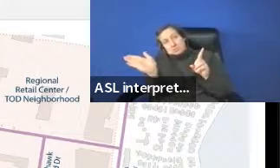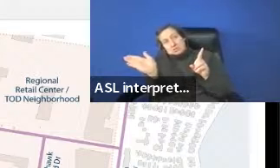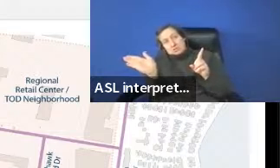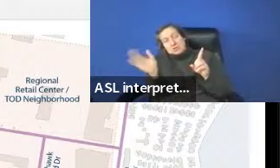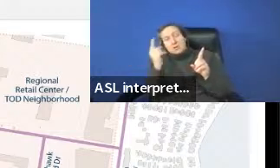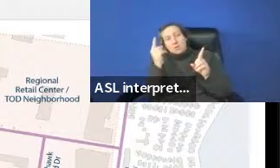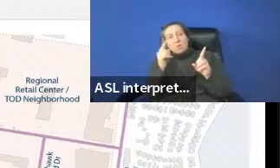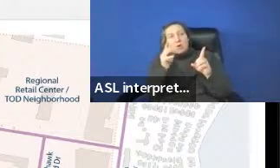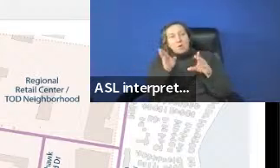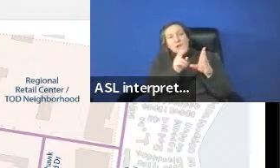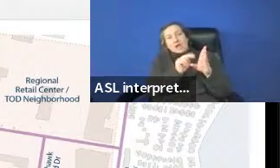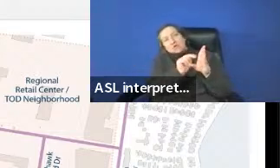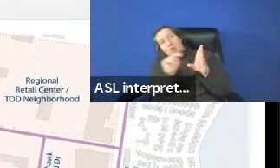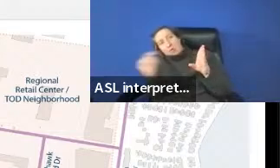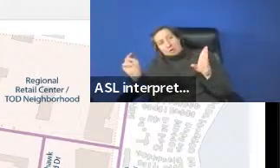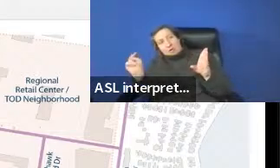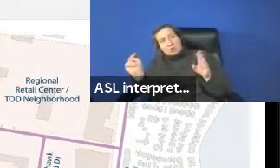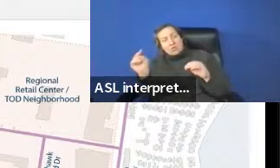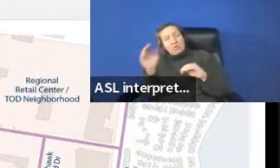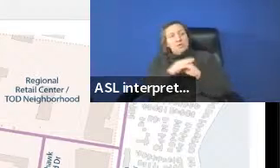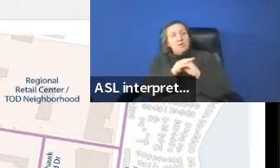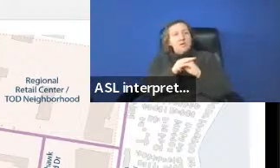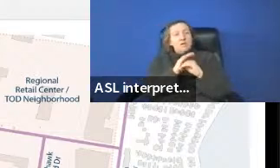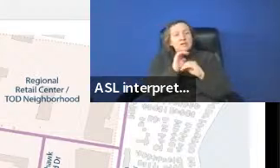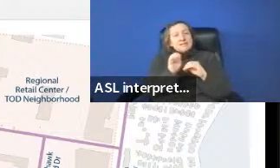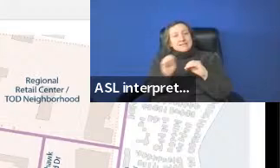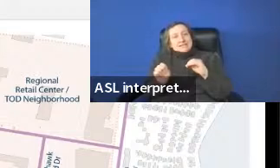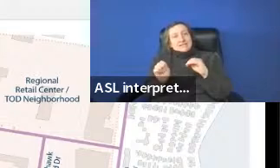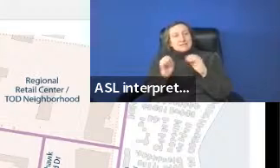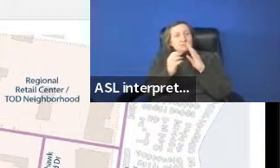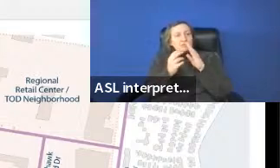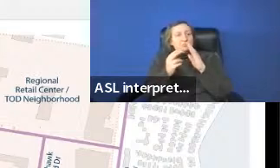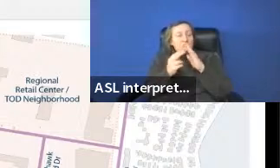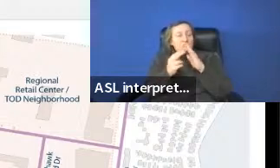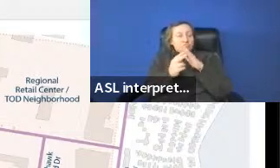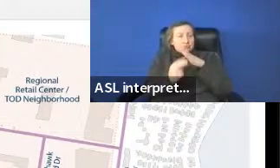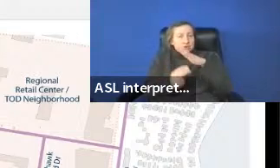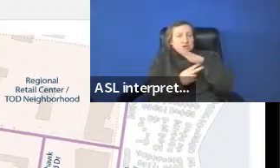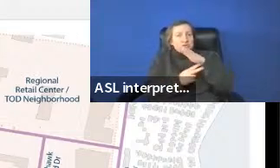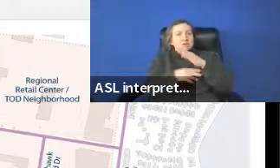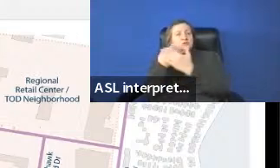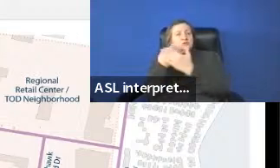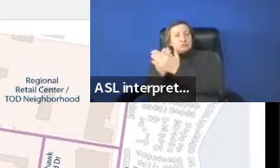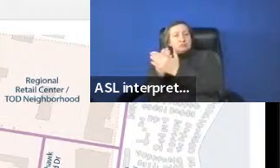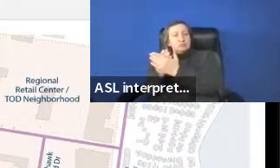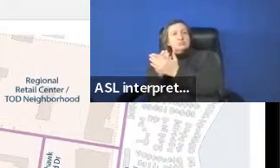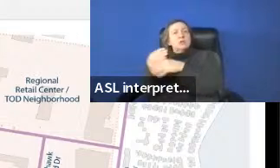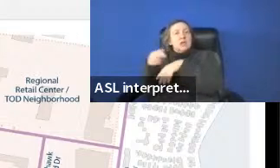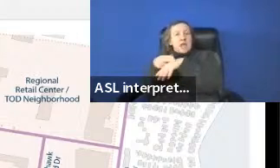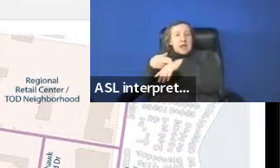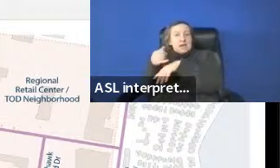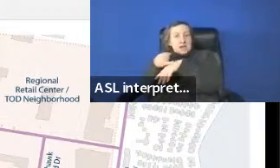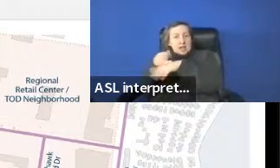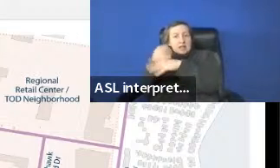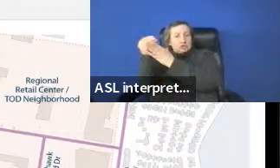One way northbound on the east arterial bridge. Get to Hayden Island, do your